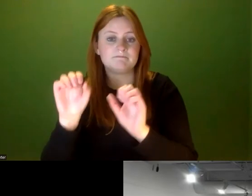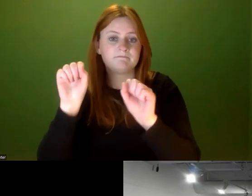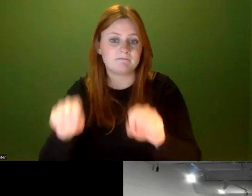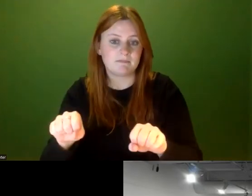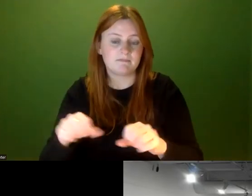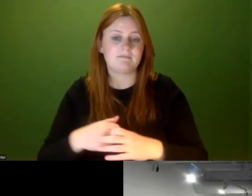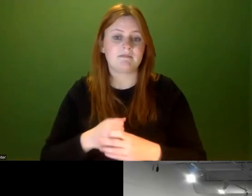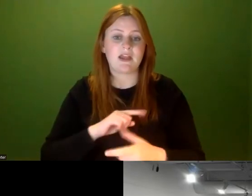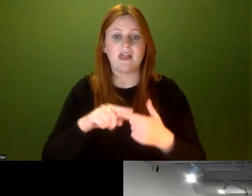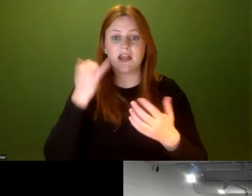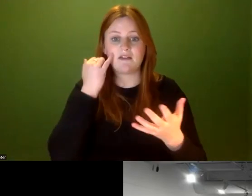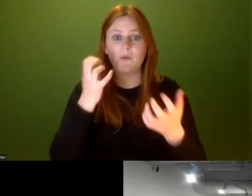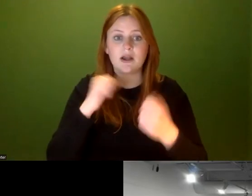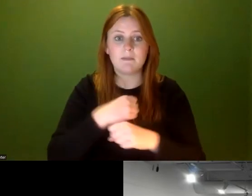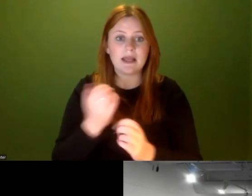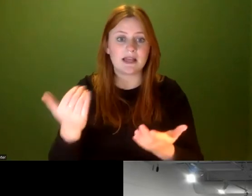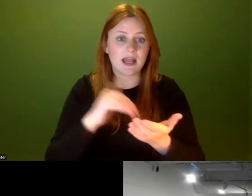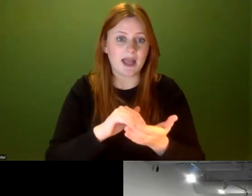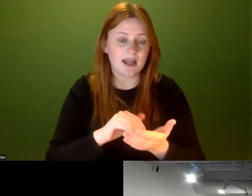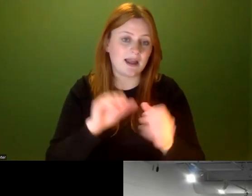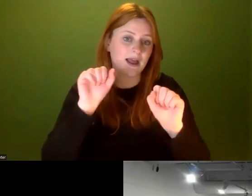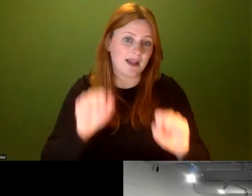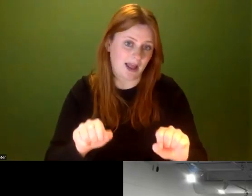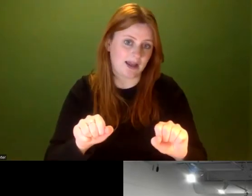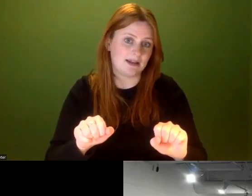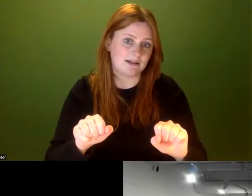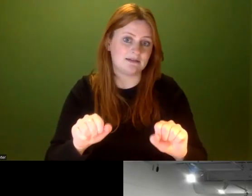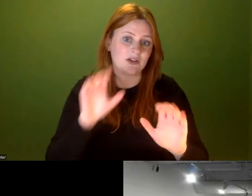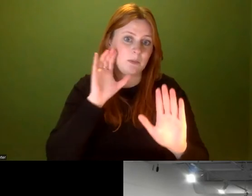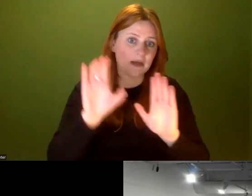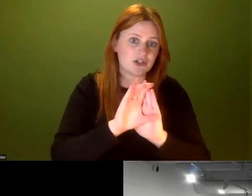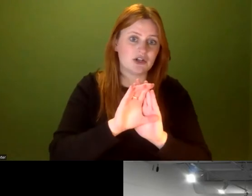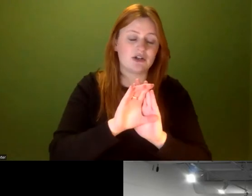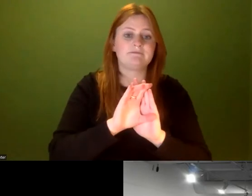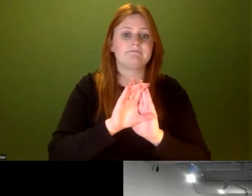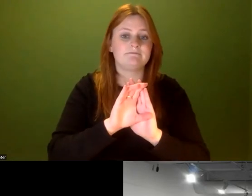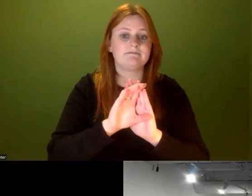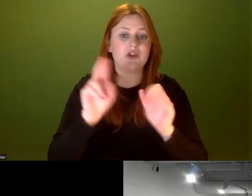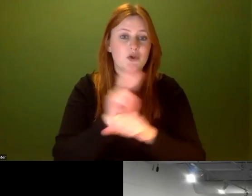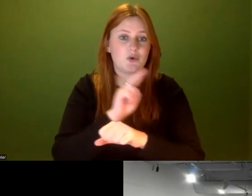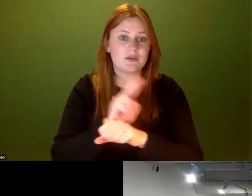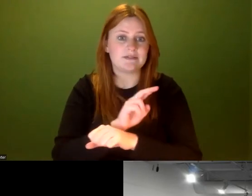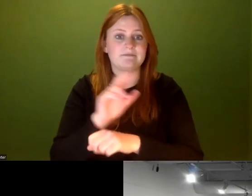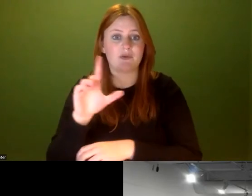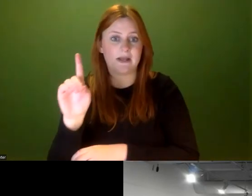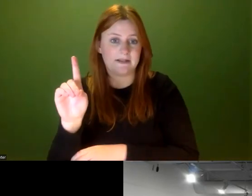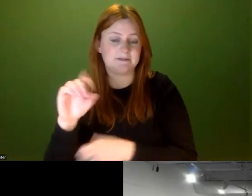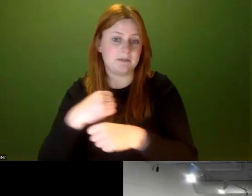flatten it out if I want to make the image transfers, or decals have been made as well.